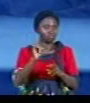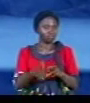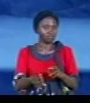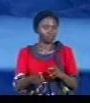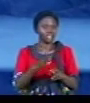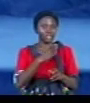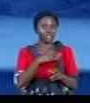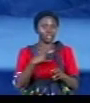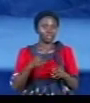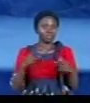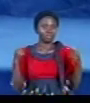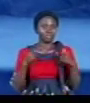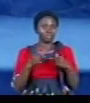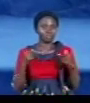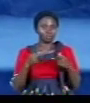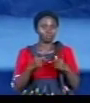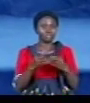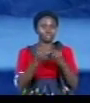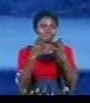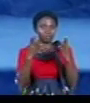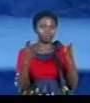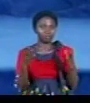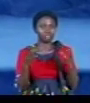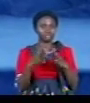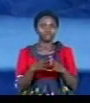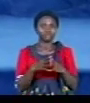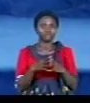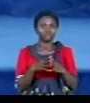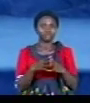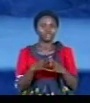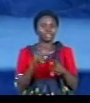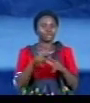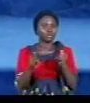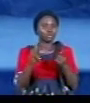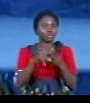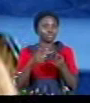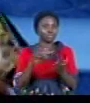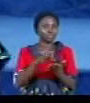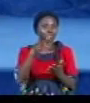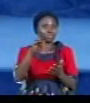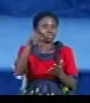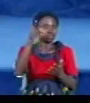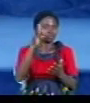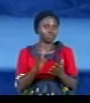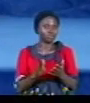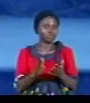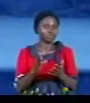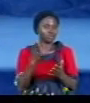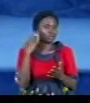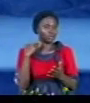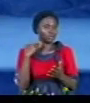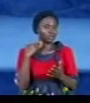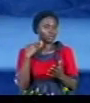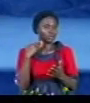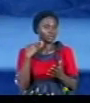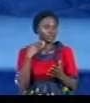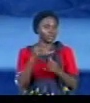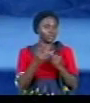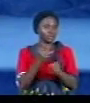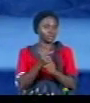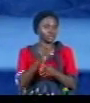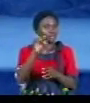not persevere it again. But to the glory of God, in last year, December, during